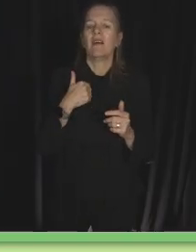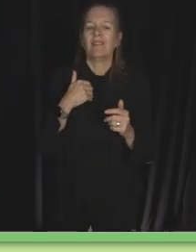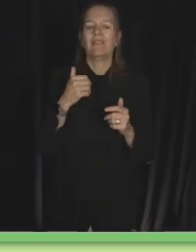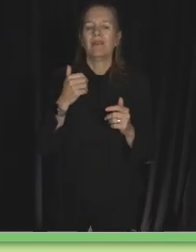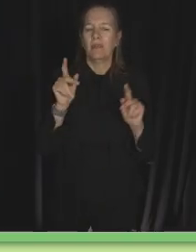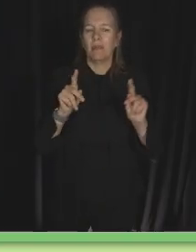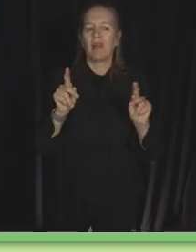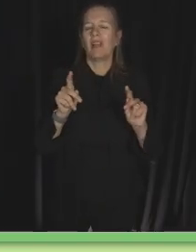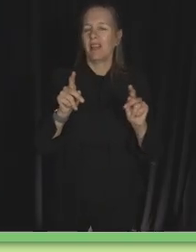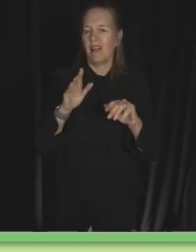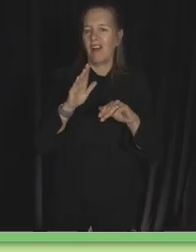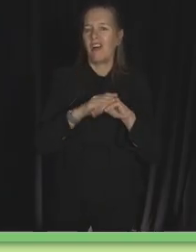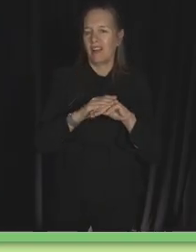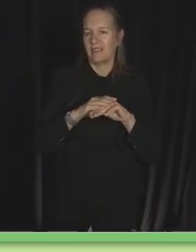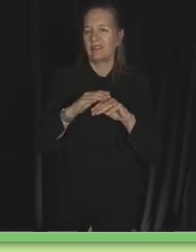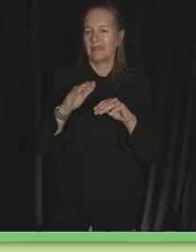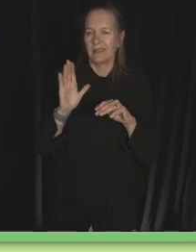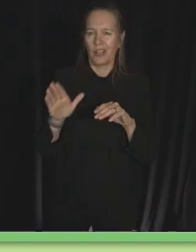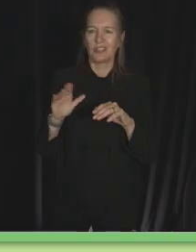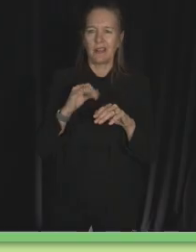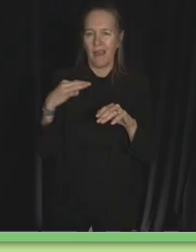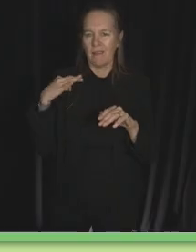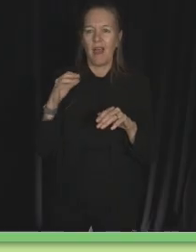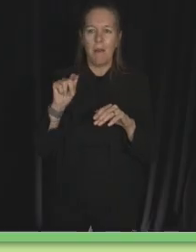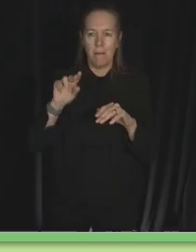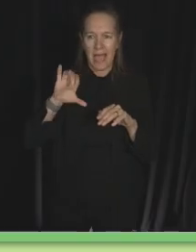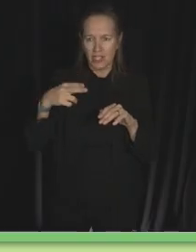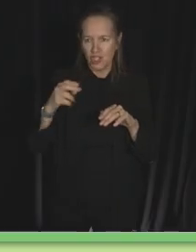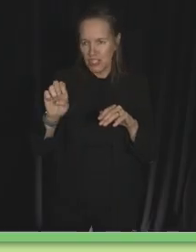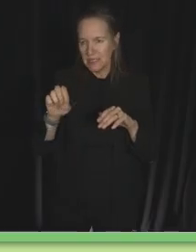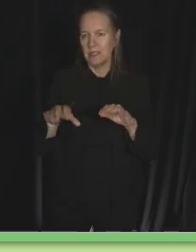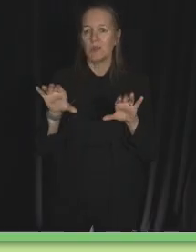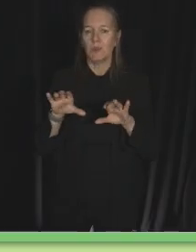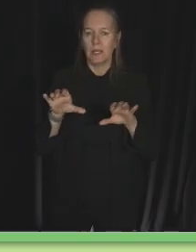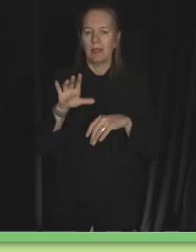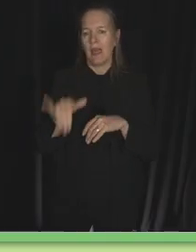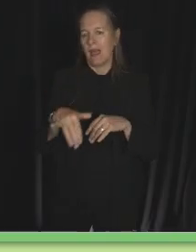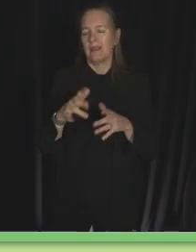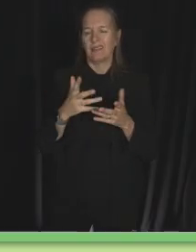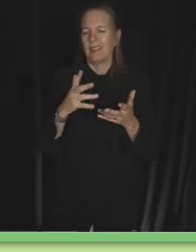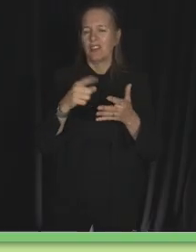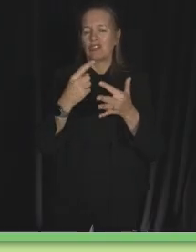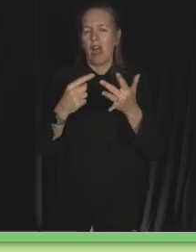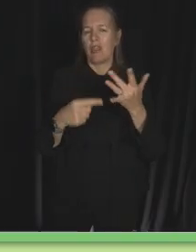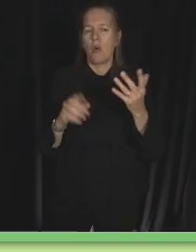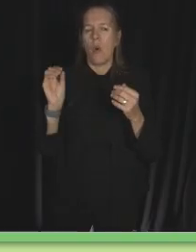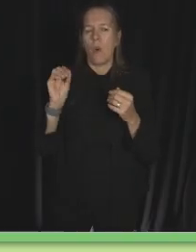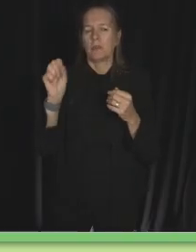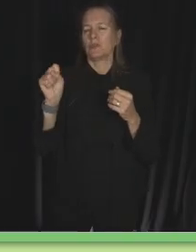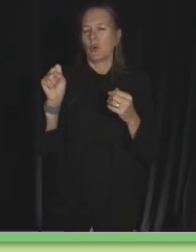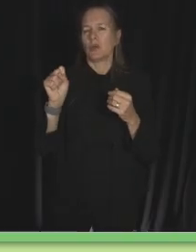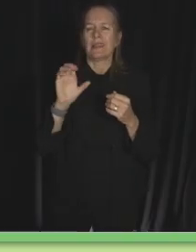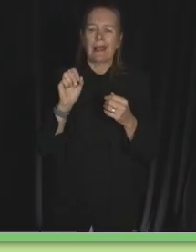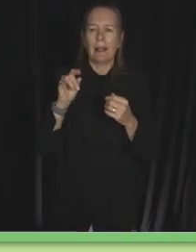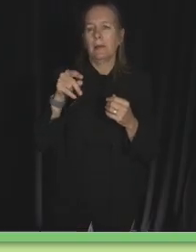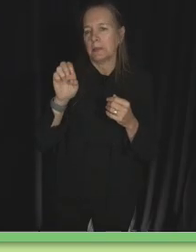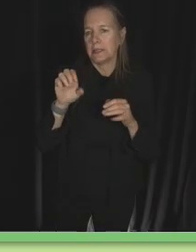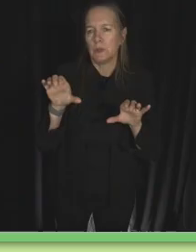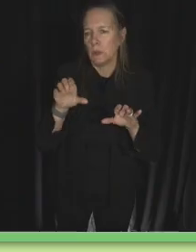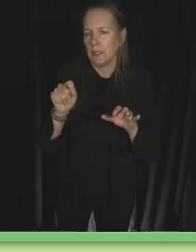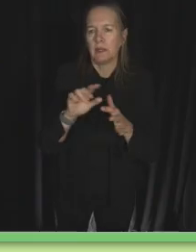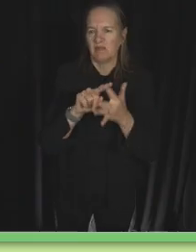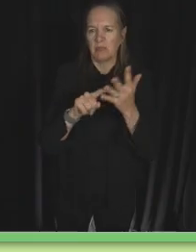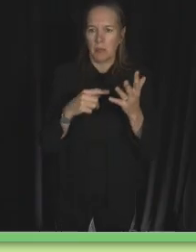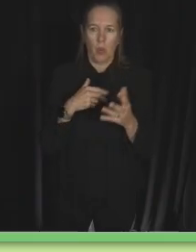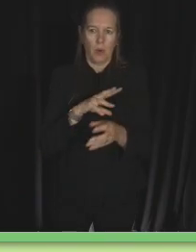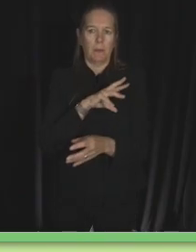with this. I'll call out Apache's doing a really good job as well. Eclipse is helping out as well, and some other open source groups. But we are participating, which is